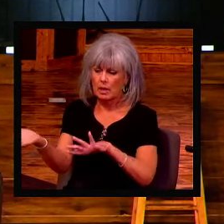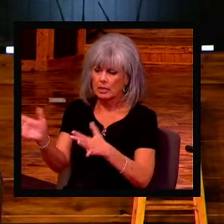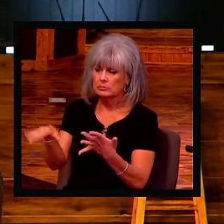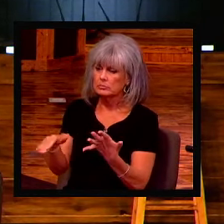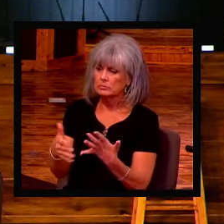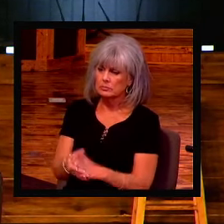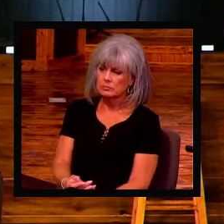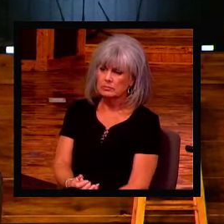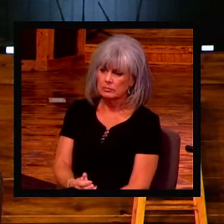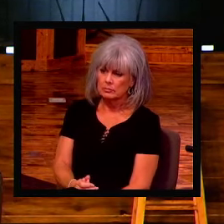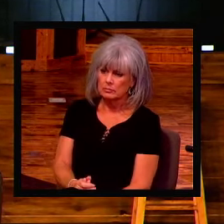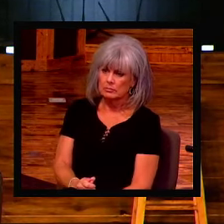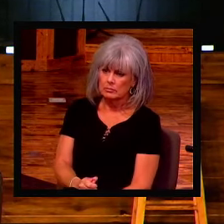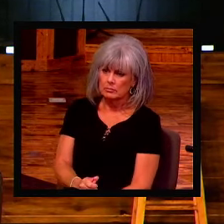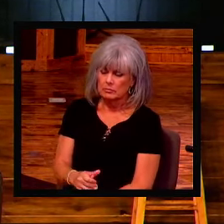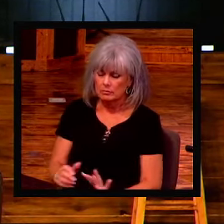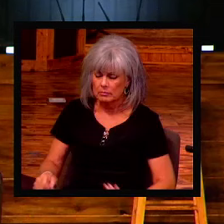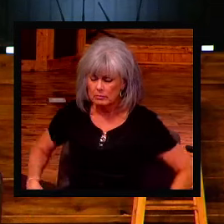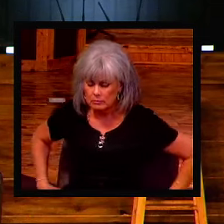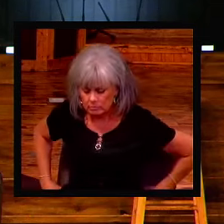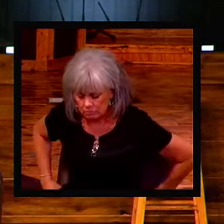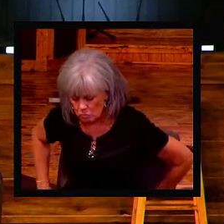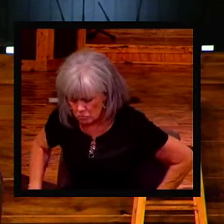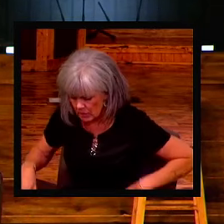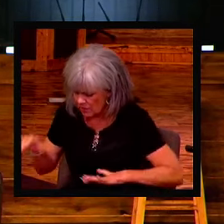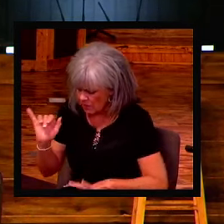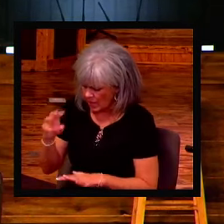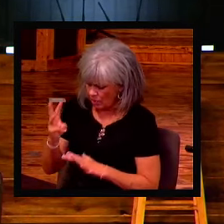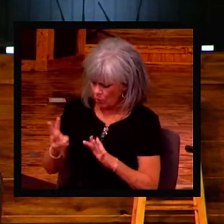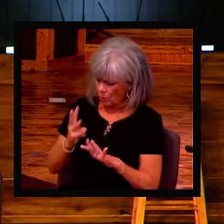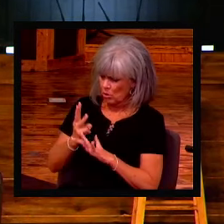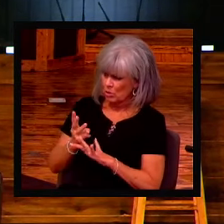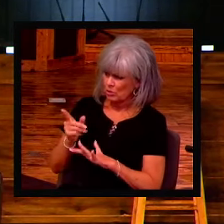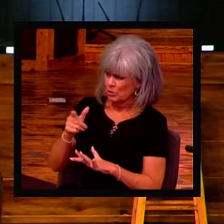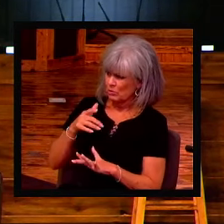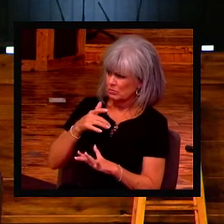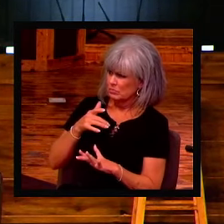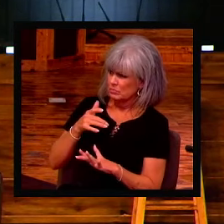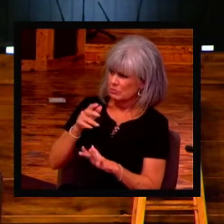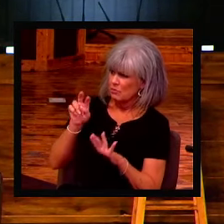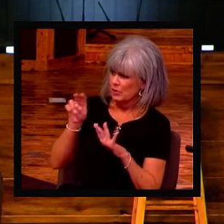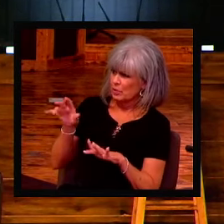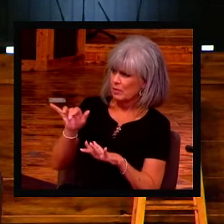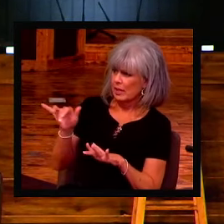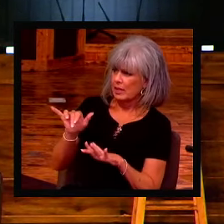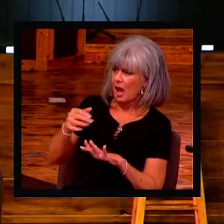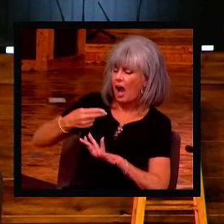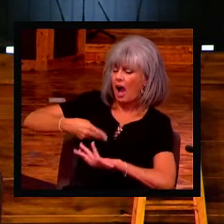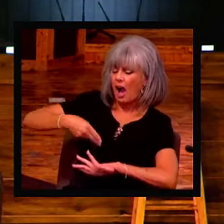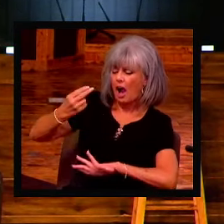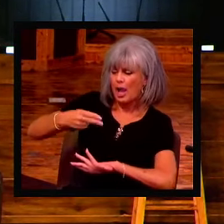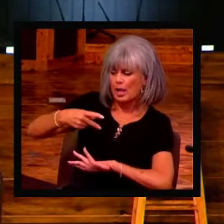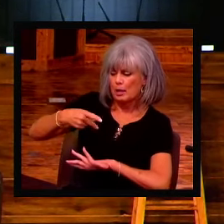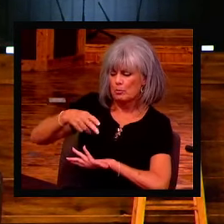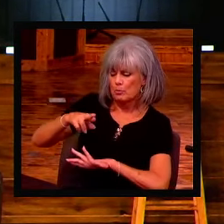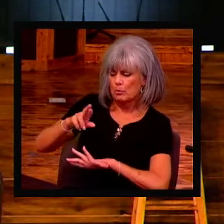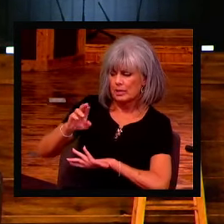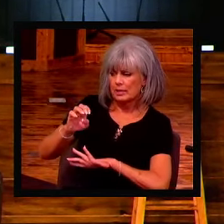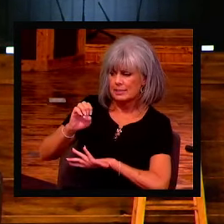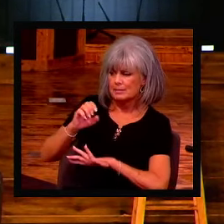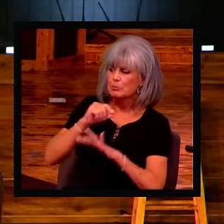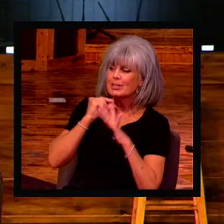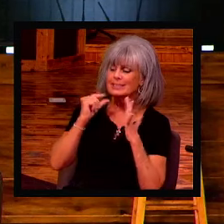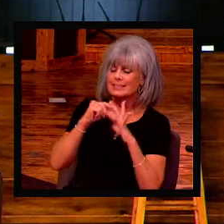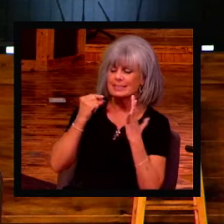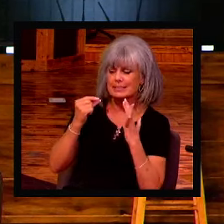themselves. And in that world, you were considered a high priestess. Yes. And they actually called you clergy. Is yes. that correct?